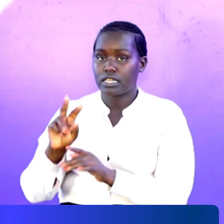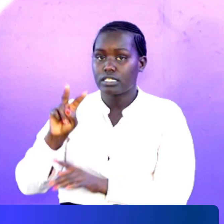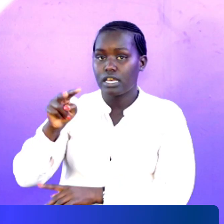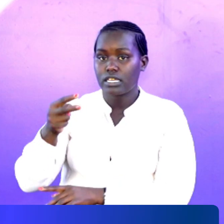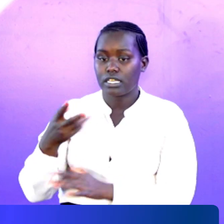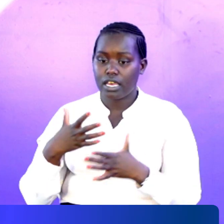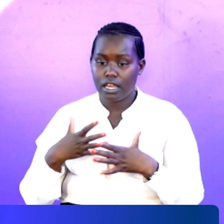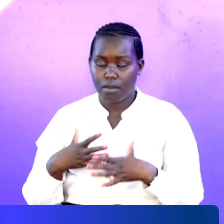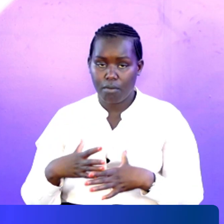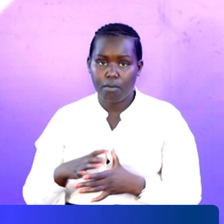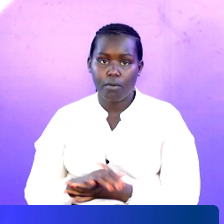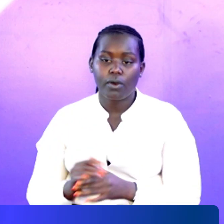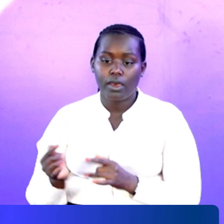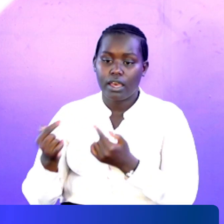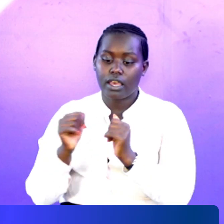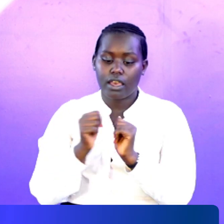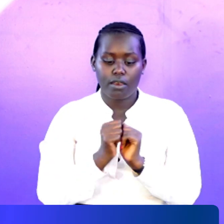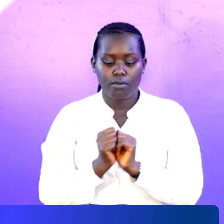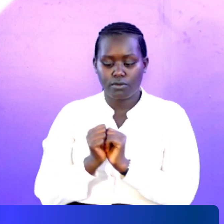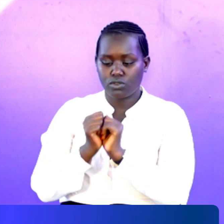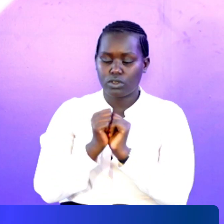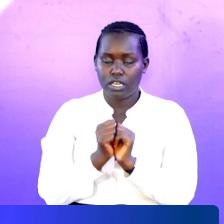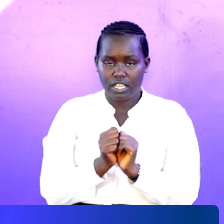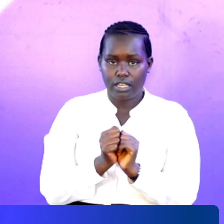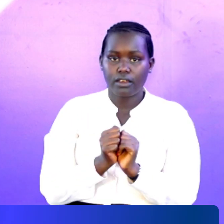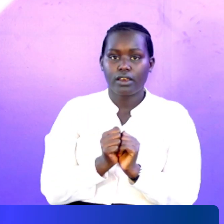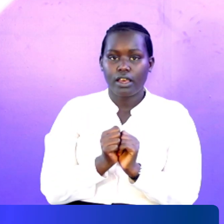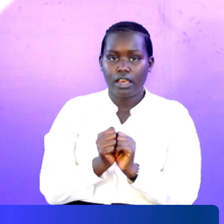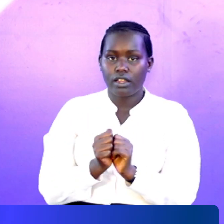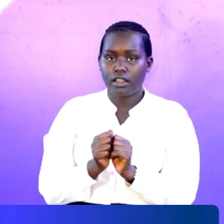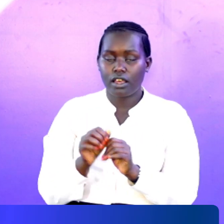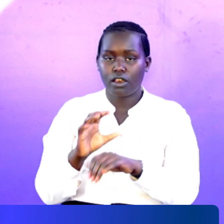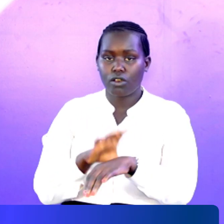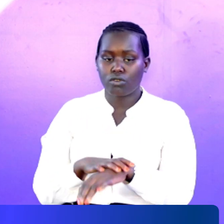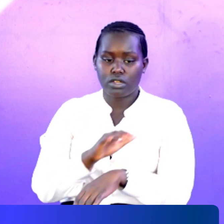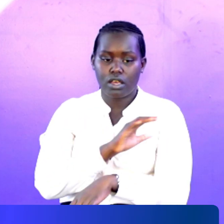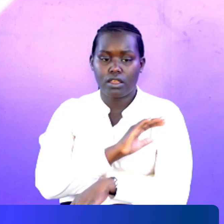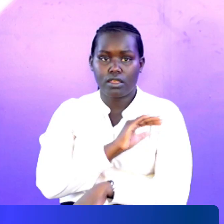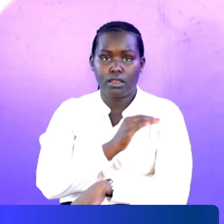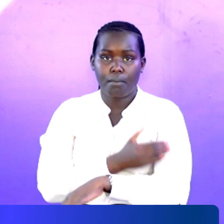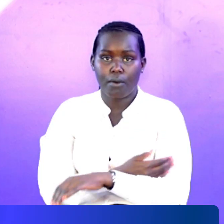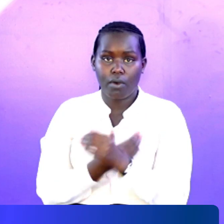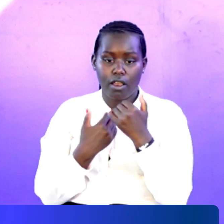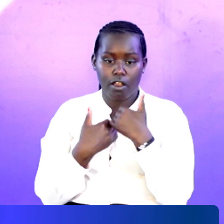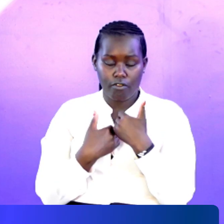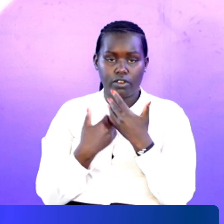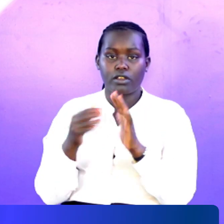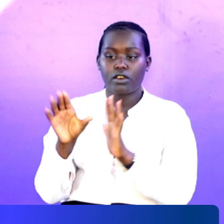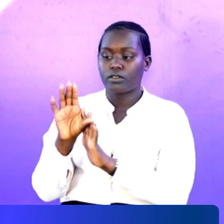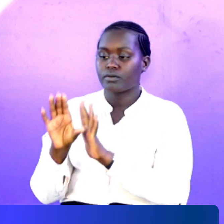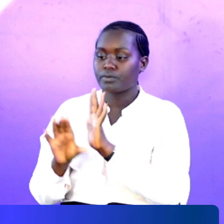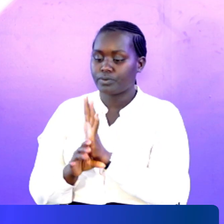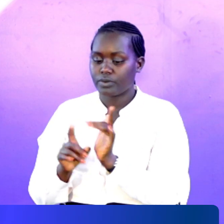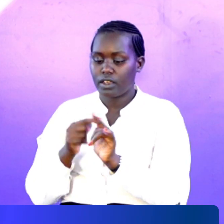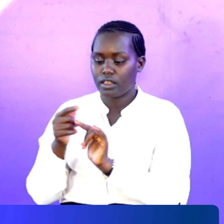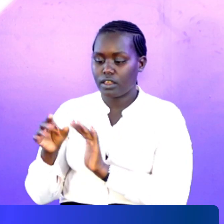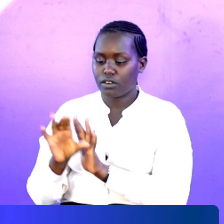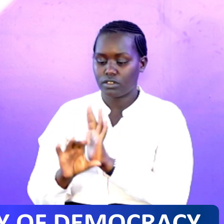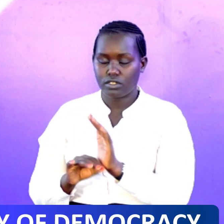people came together and begot their sovereign power. The sovereign power creates the constitution, then the constitution